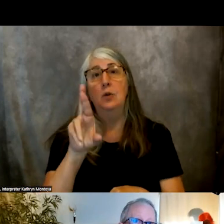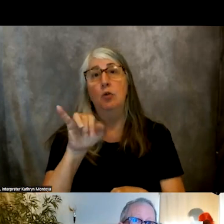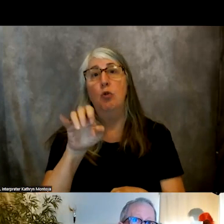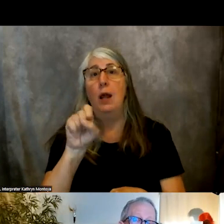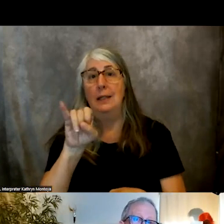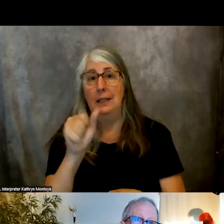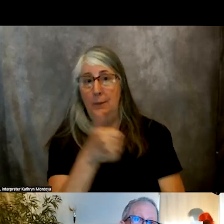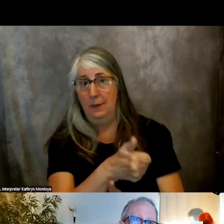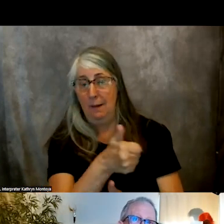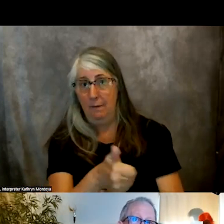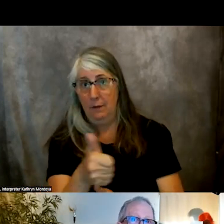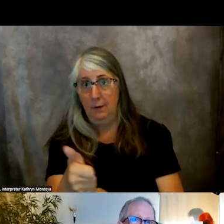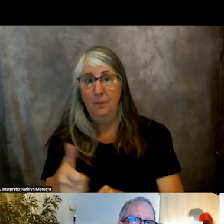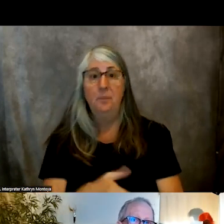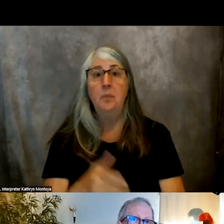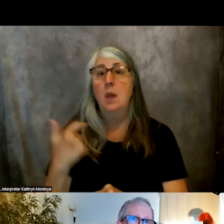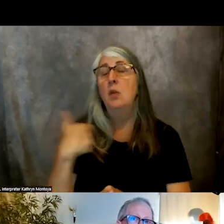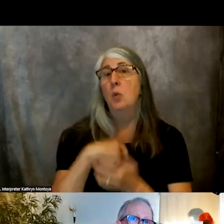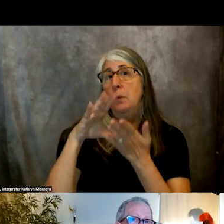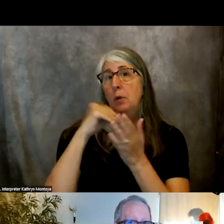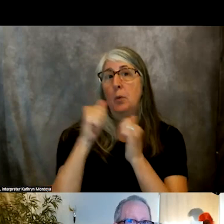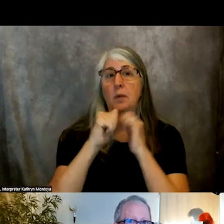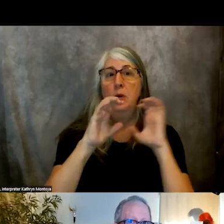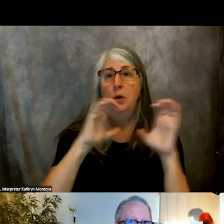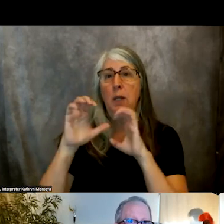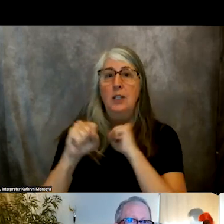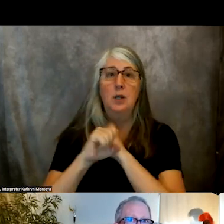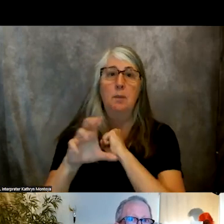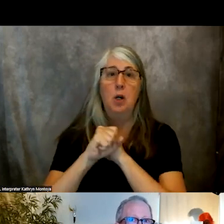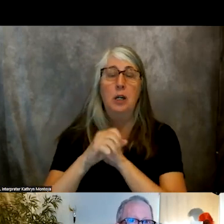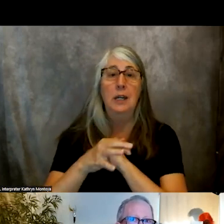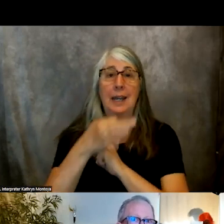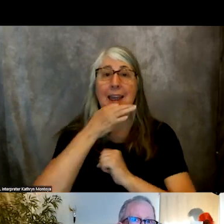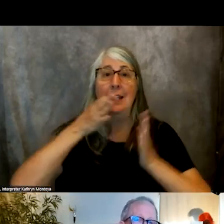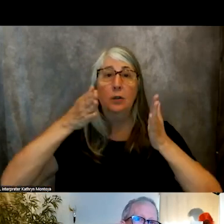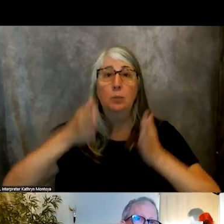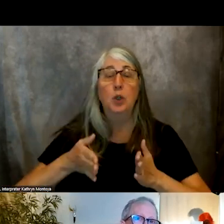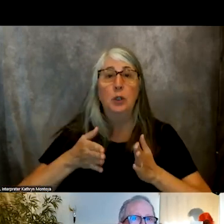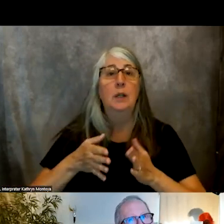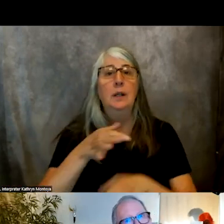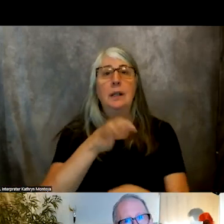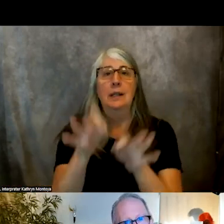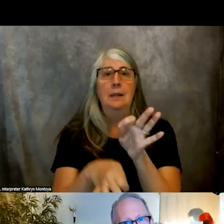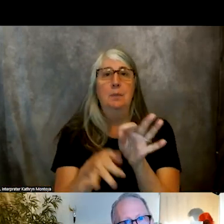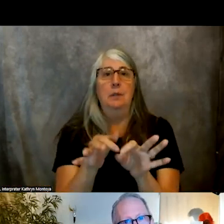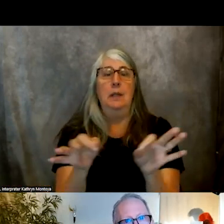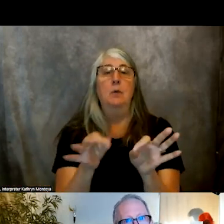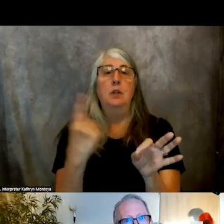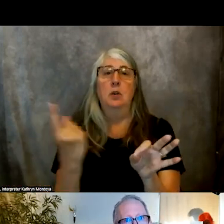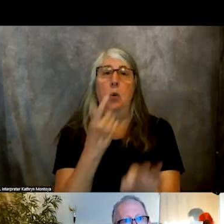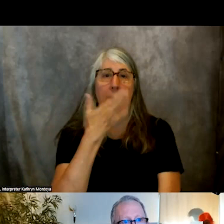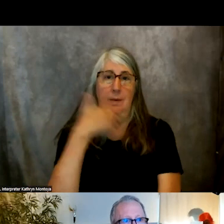Now, what we've learned from the communication and marketing experts is the simplest language is the best